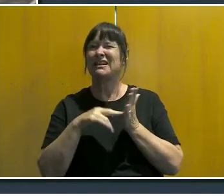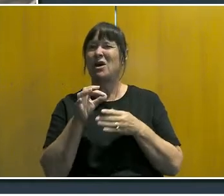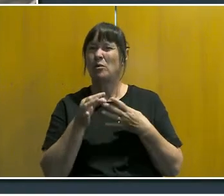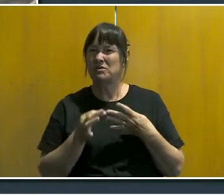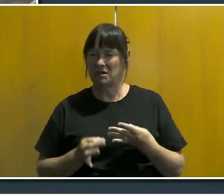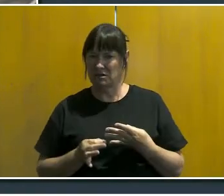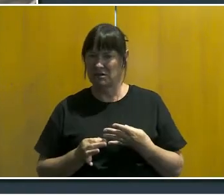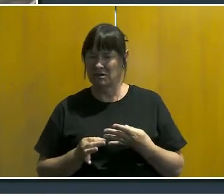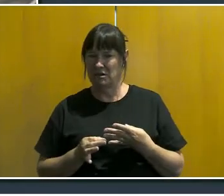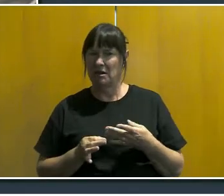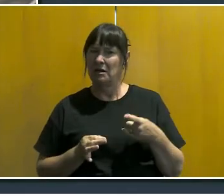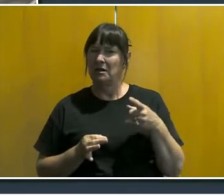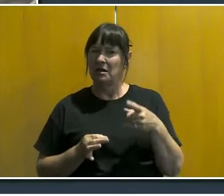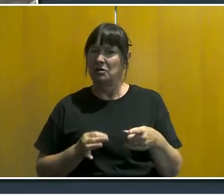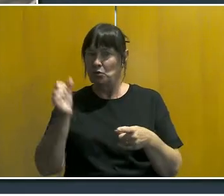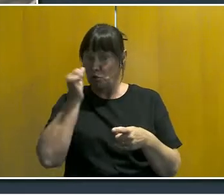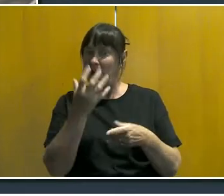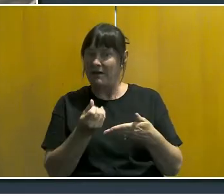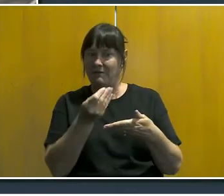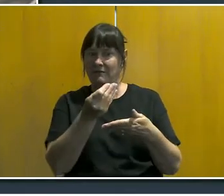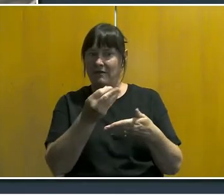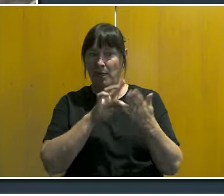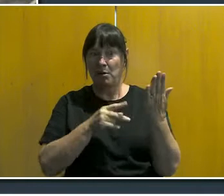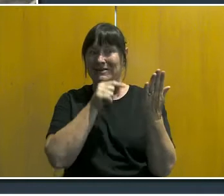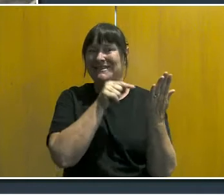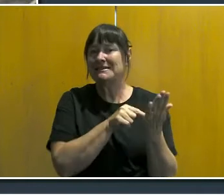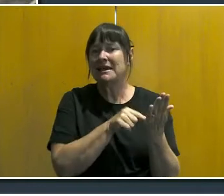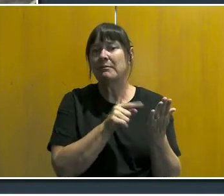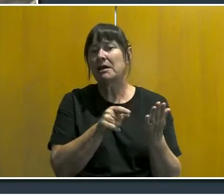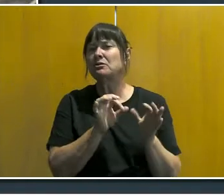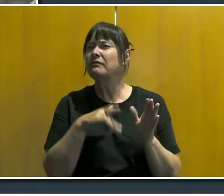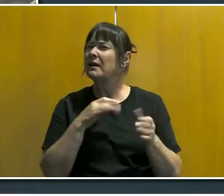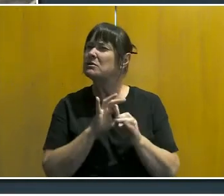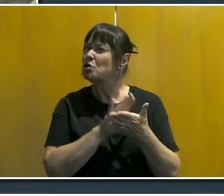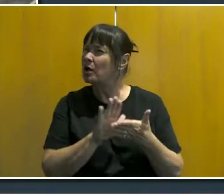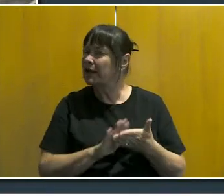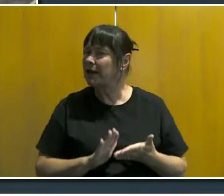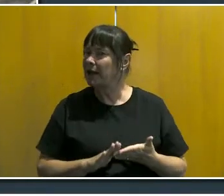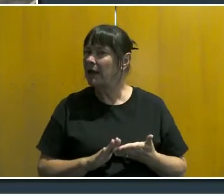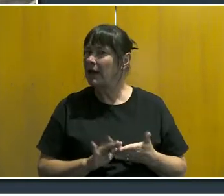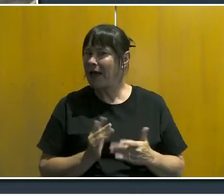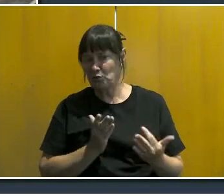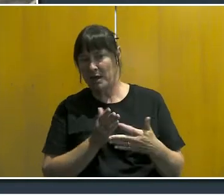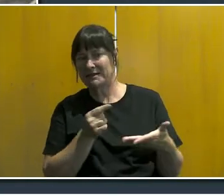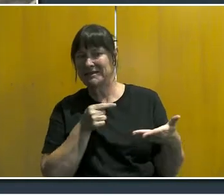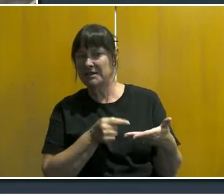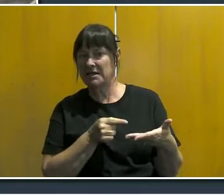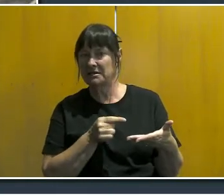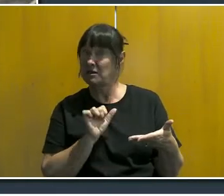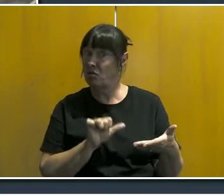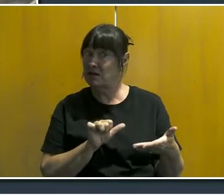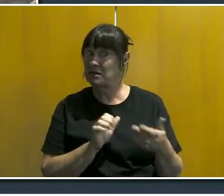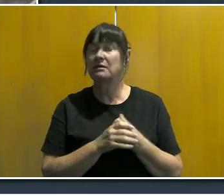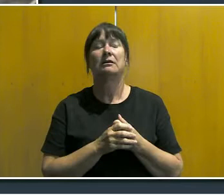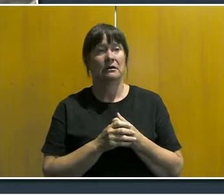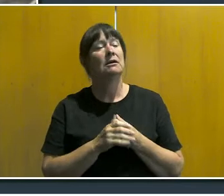it was unclear in the policy how that could be essentially accessed. Is that correct? Yes, I suppose